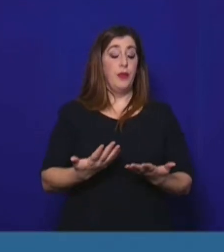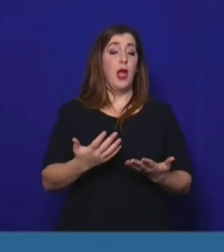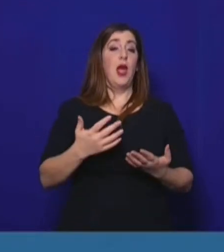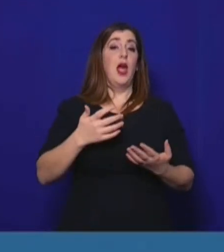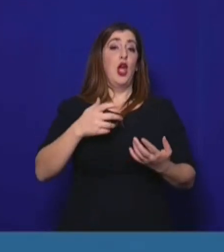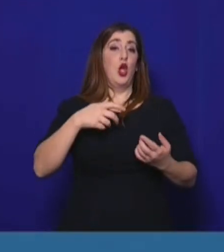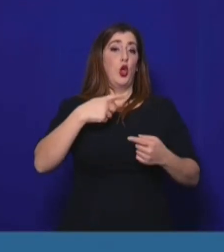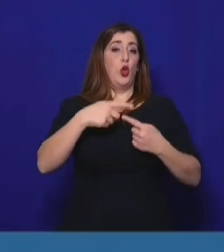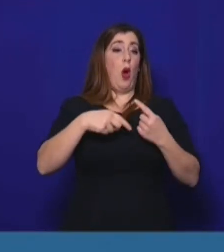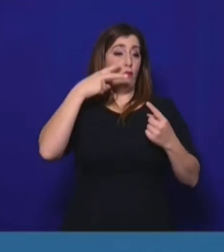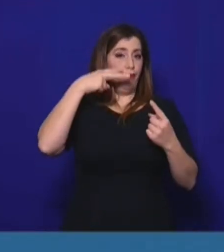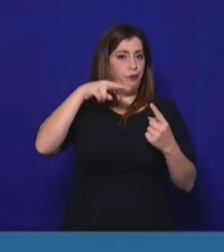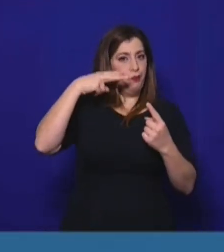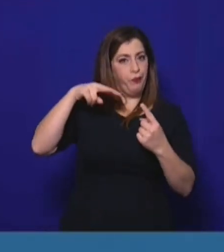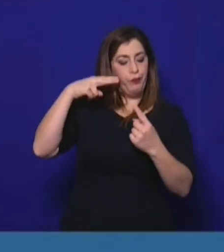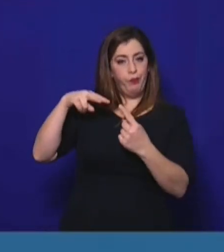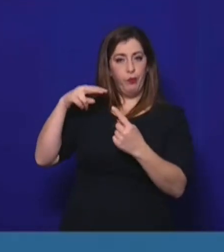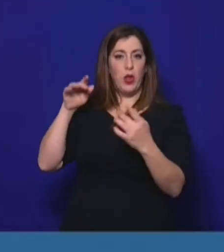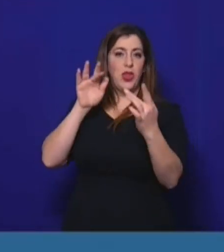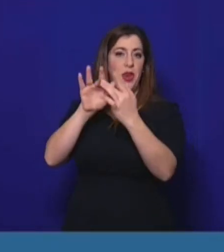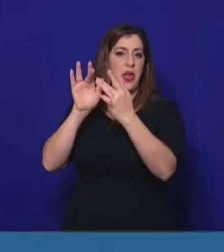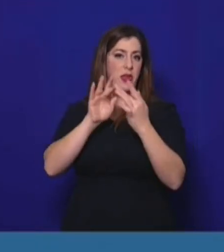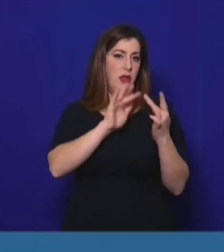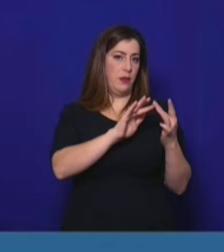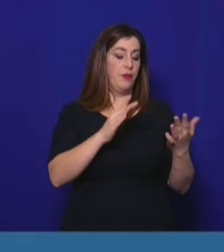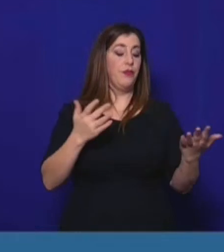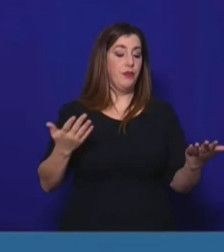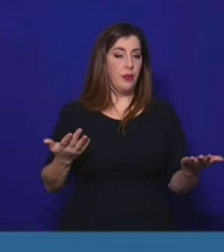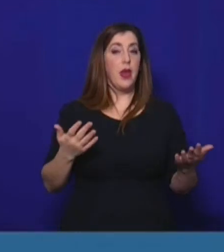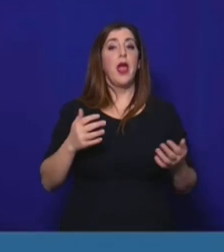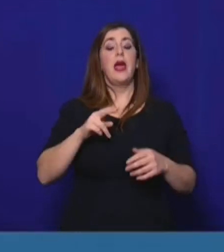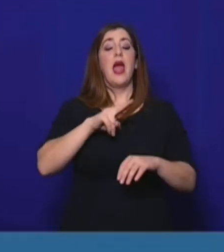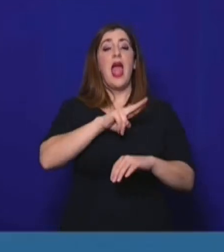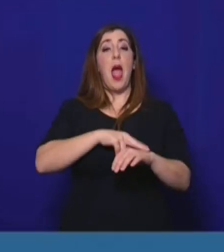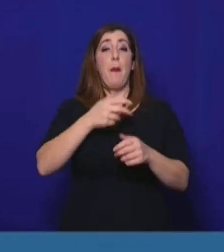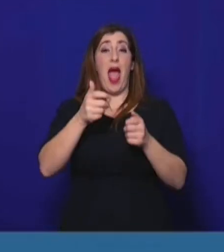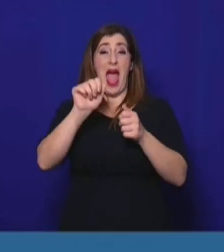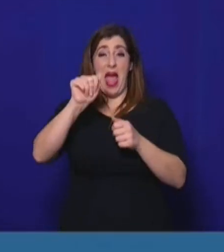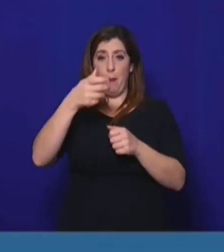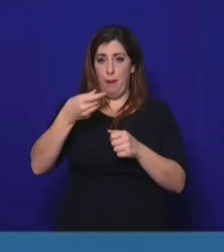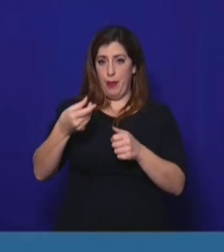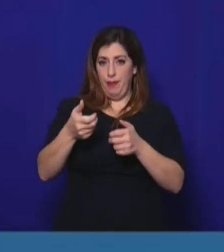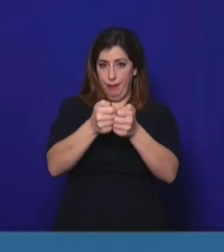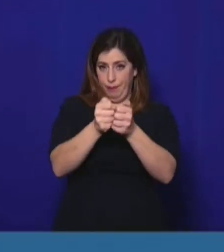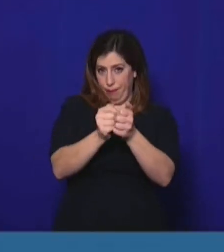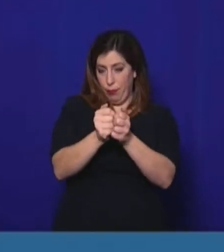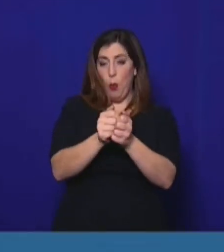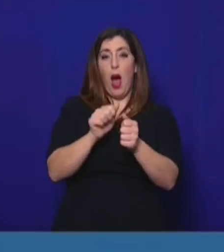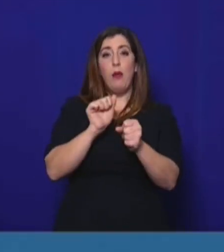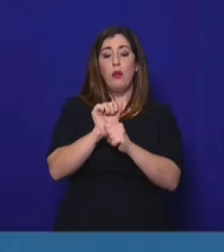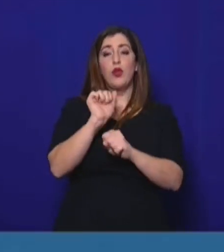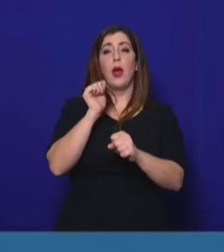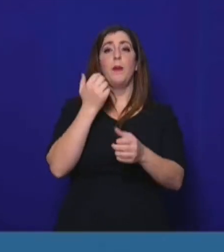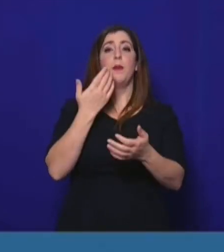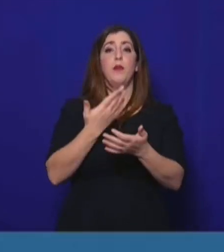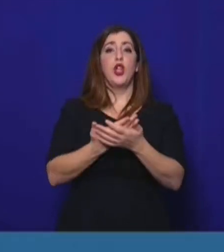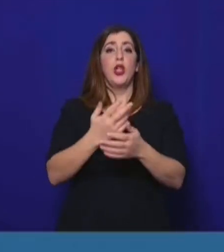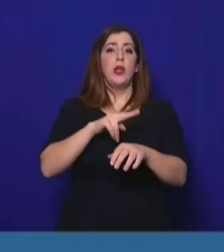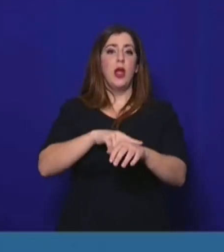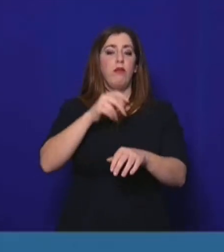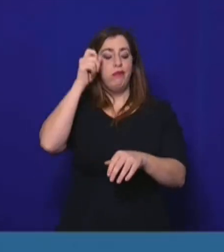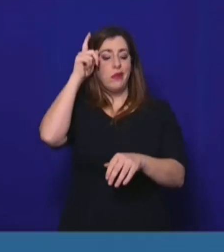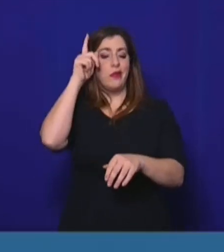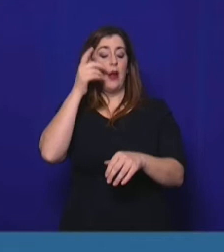biex jikkollabora magħna fuq il-contact tracing. Importanti li intom tinformawna b'dawk in-nies kollha li intom kellhom kuntatt